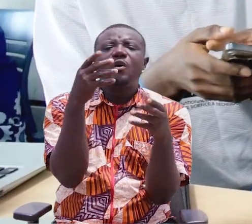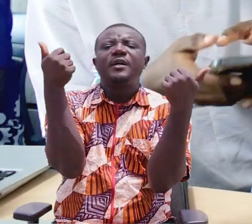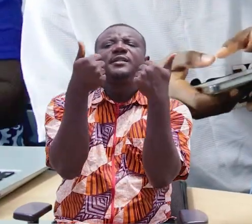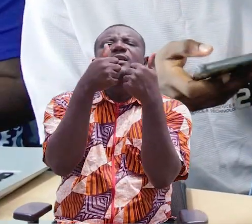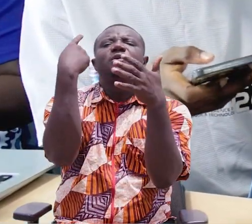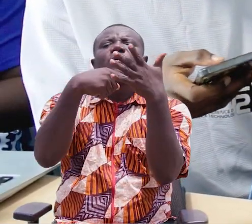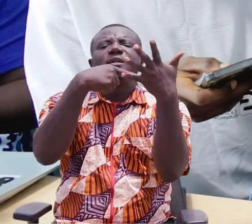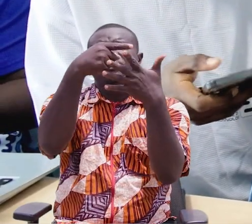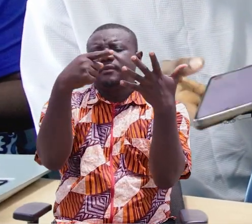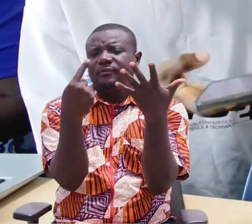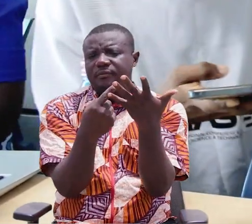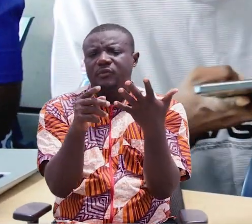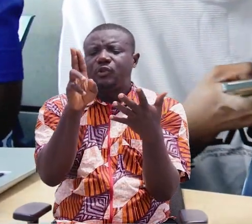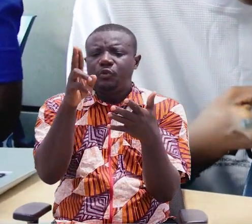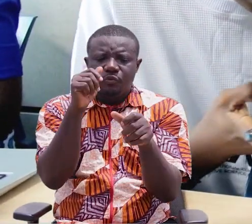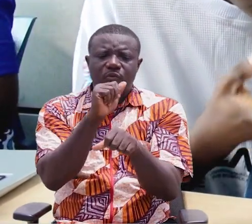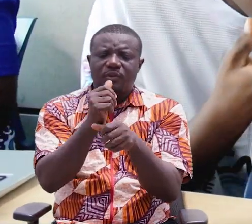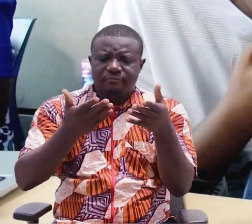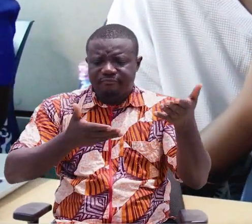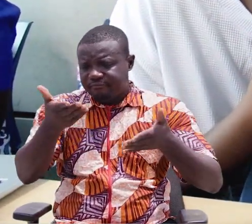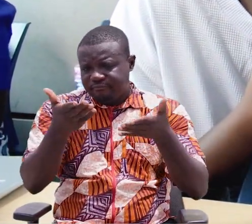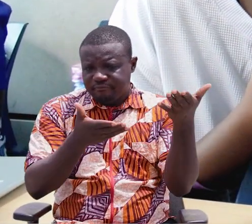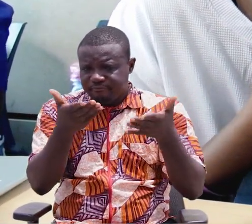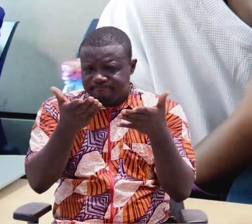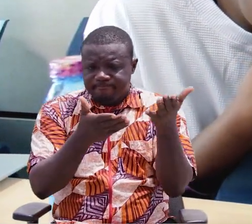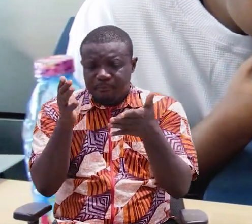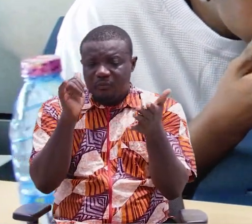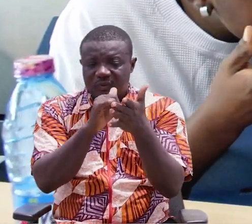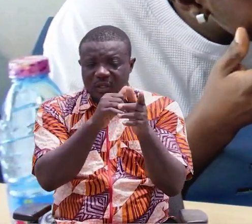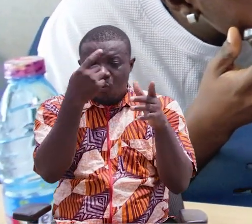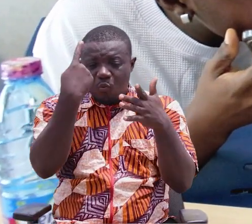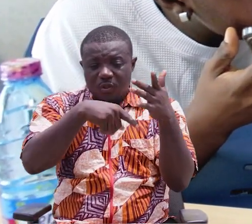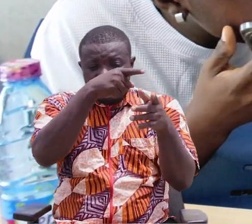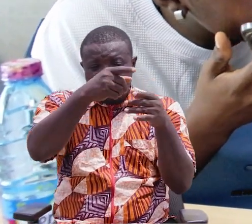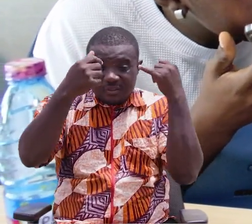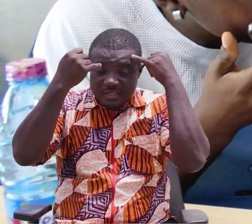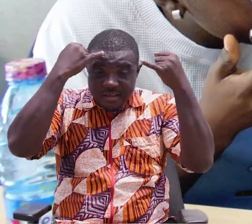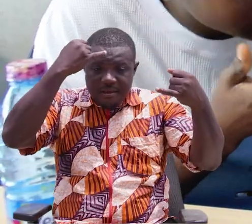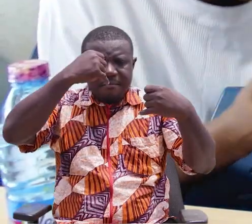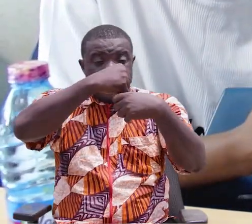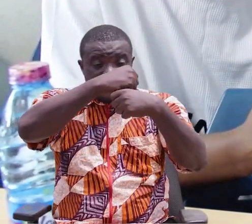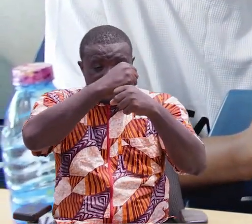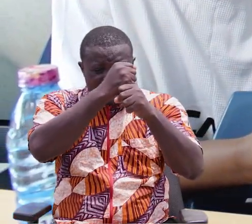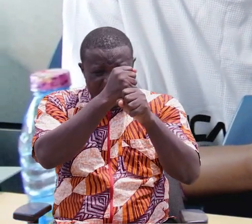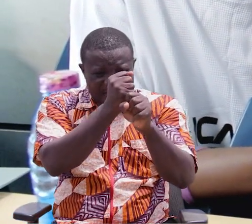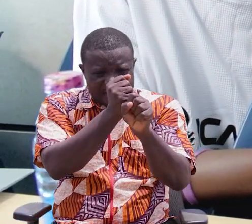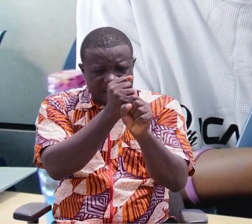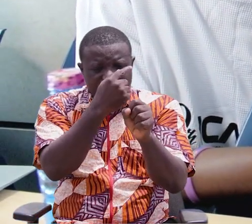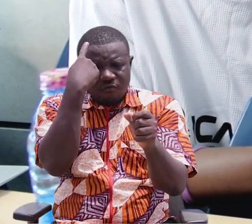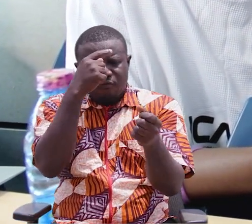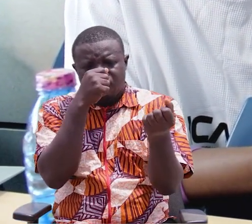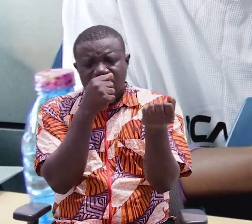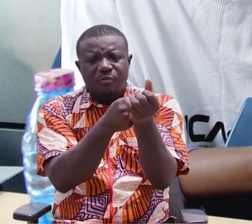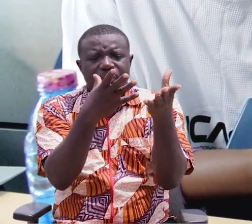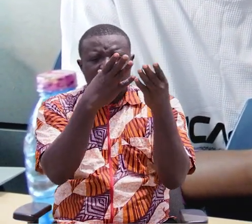problems and then work hand in hand with them so that the device that they are creating will help solve problems that such a person